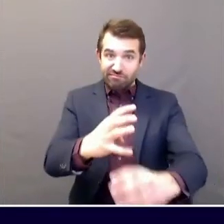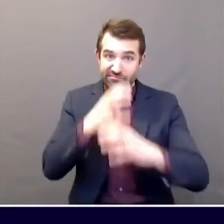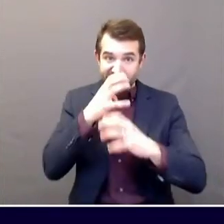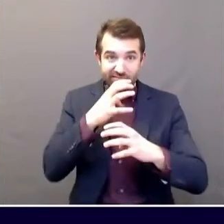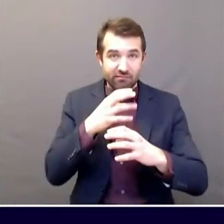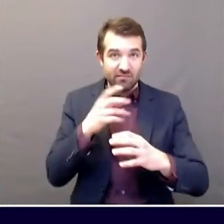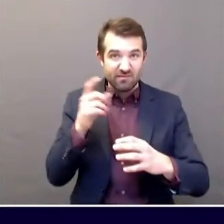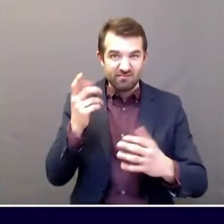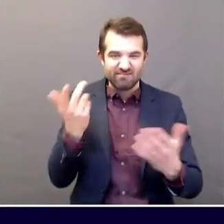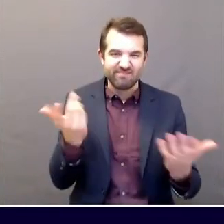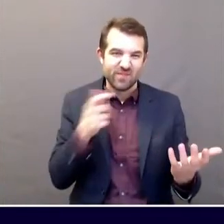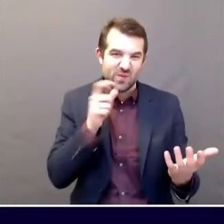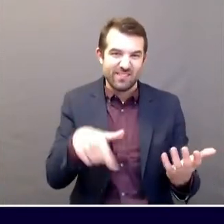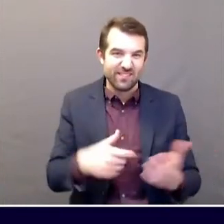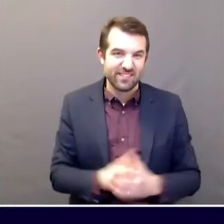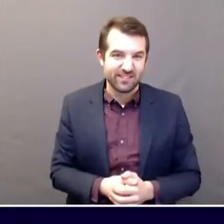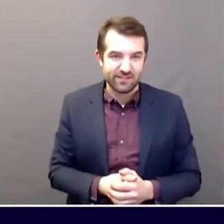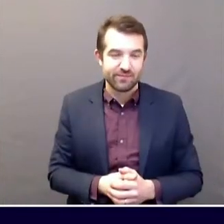variant.